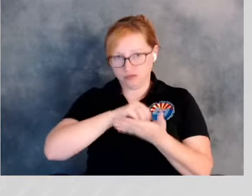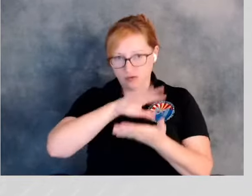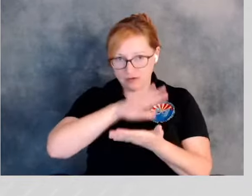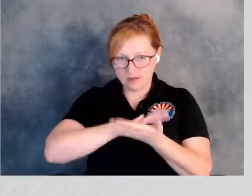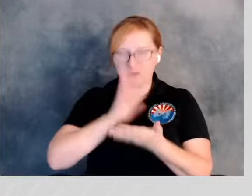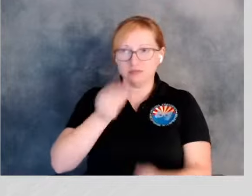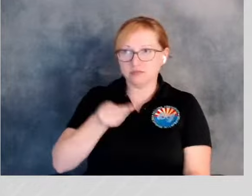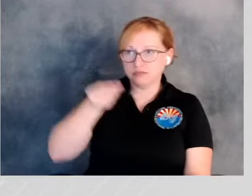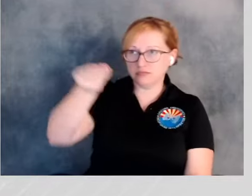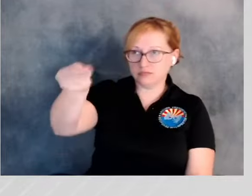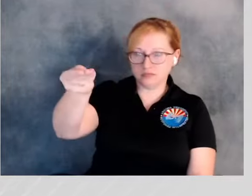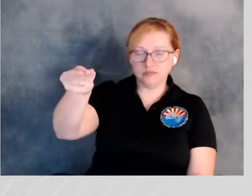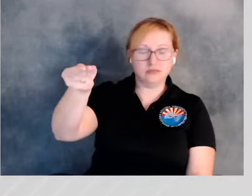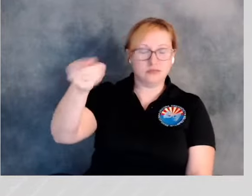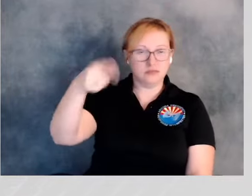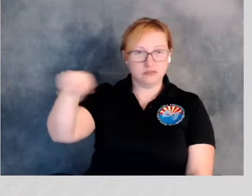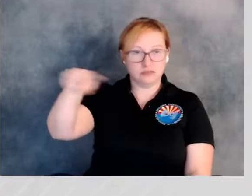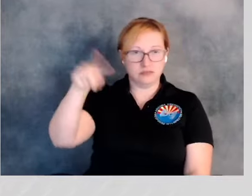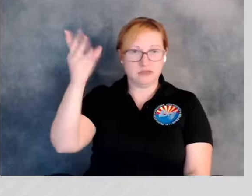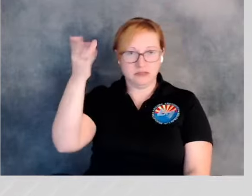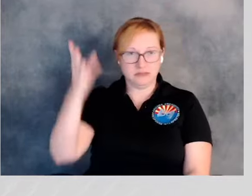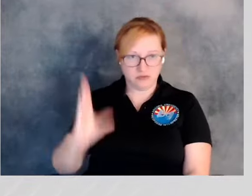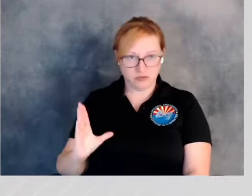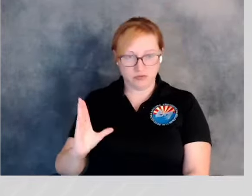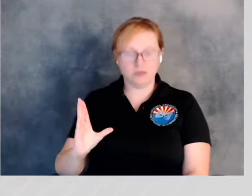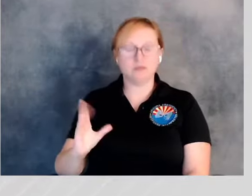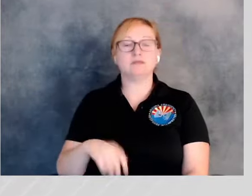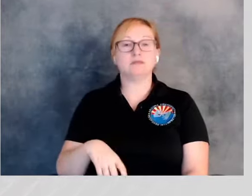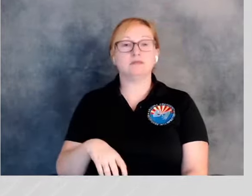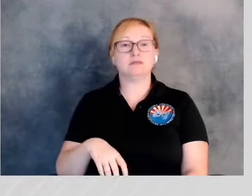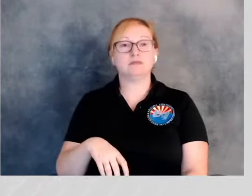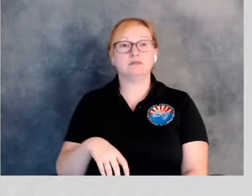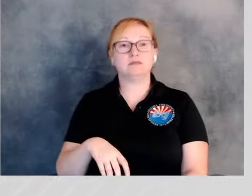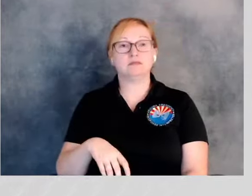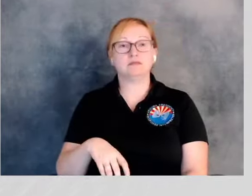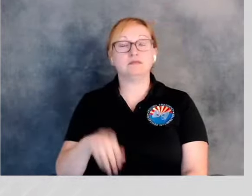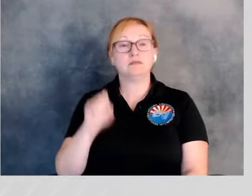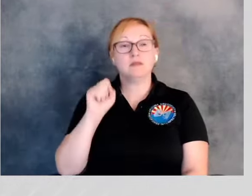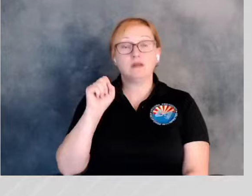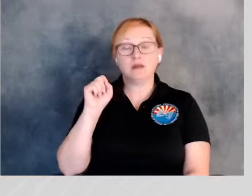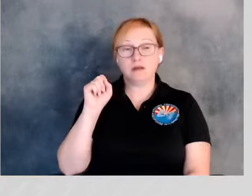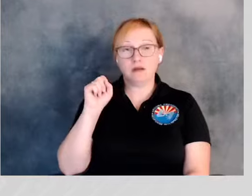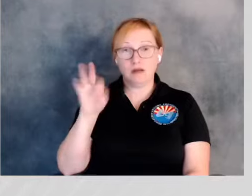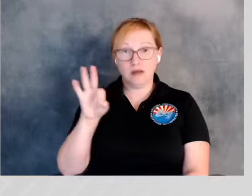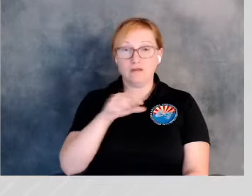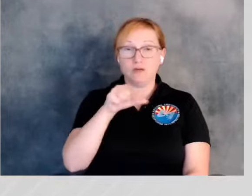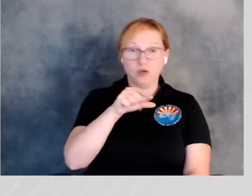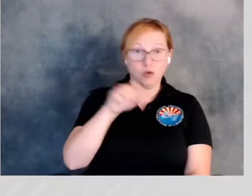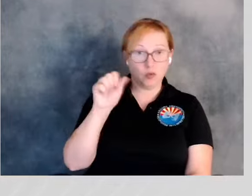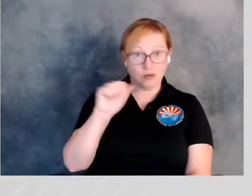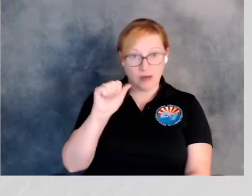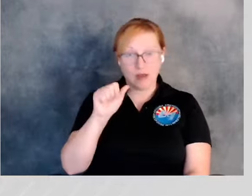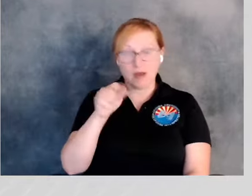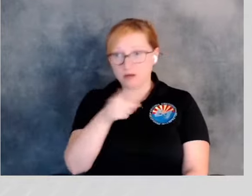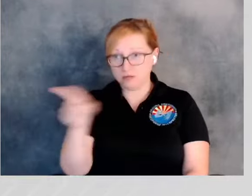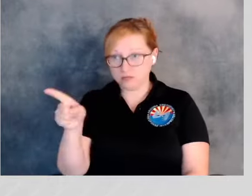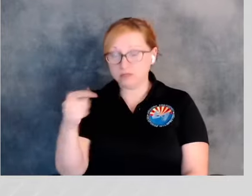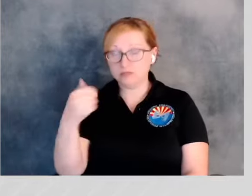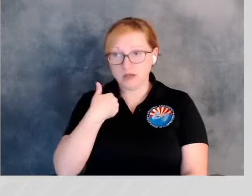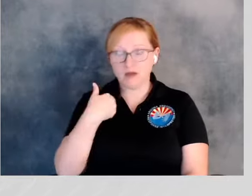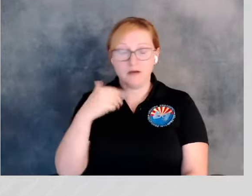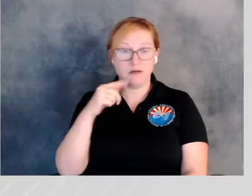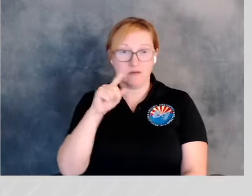for you. If you have a question during the question and answer period, we can get the microphone to you. First,